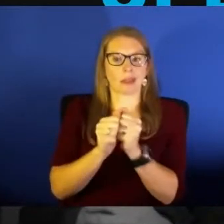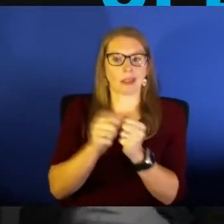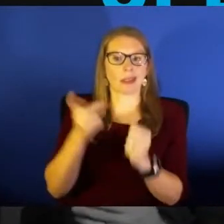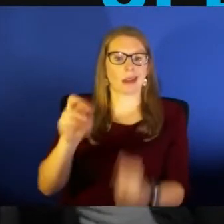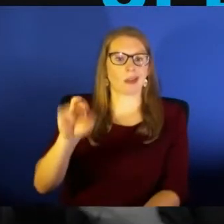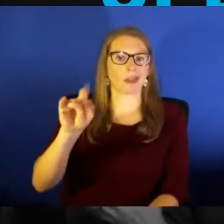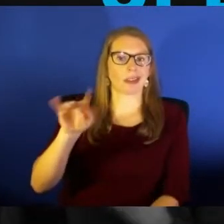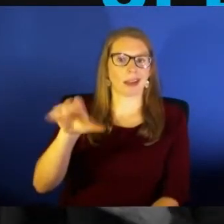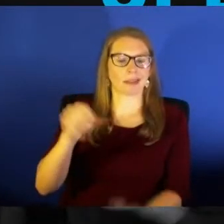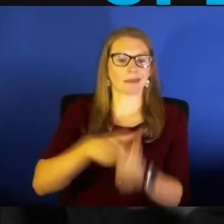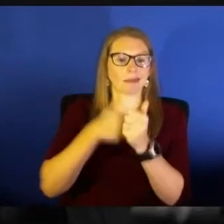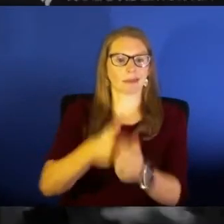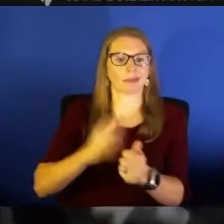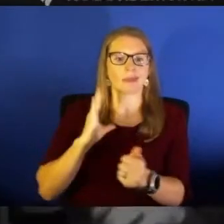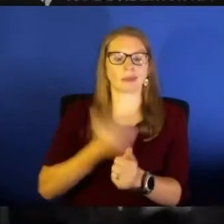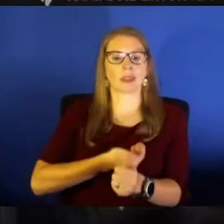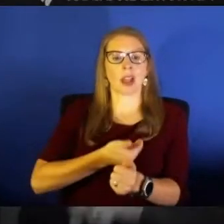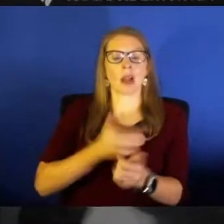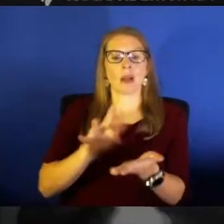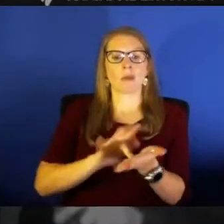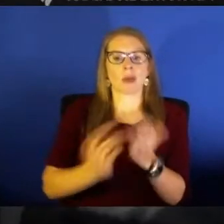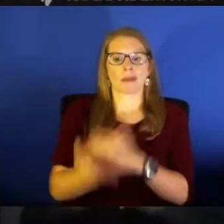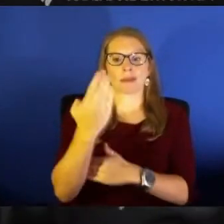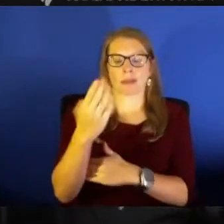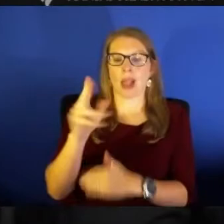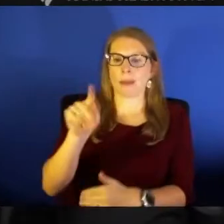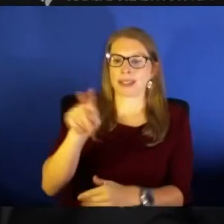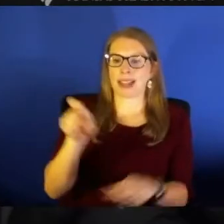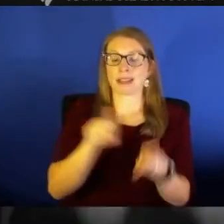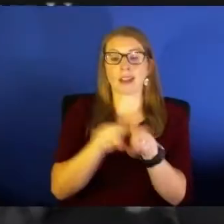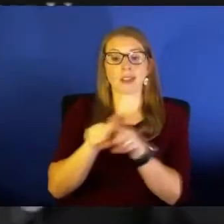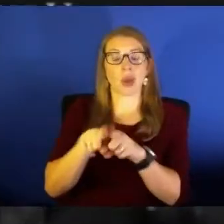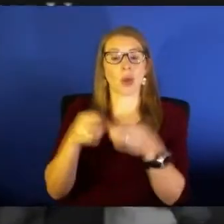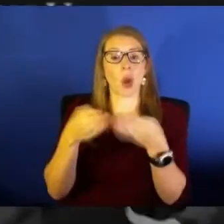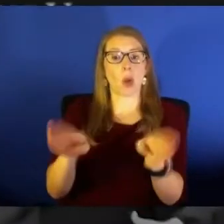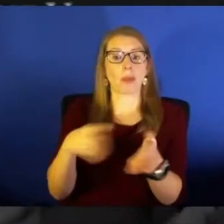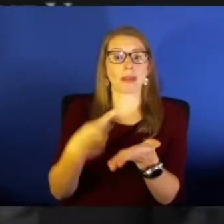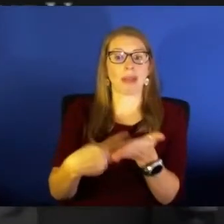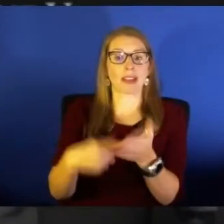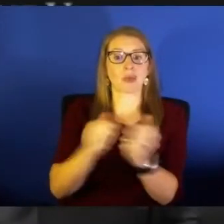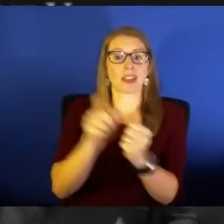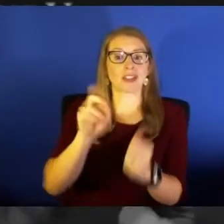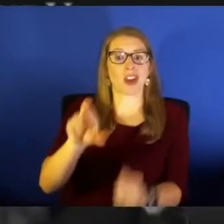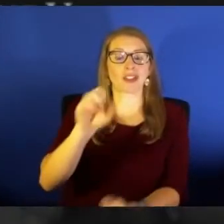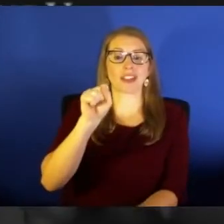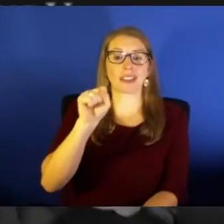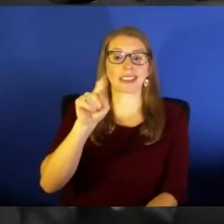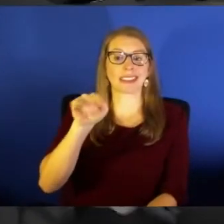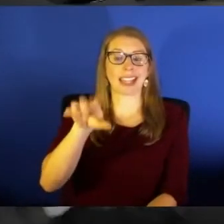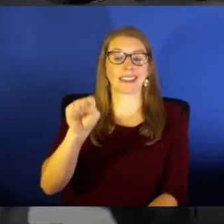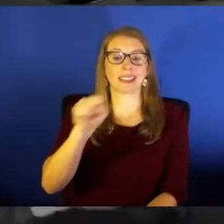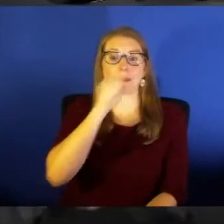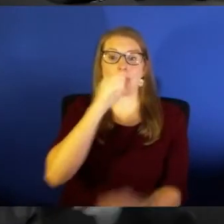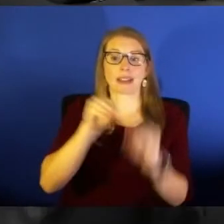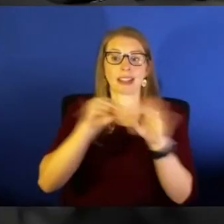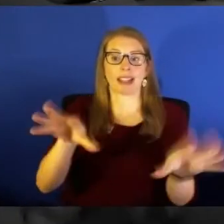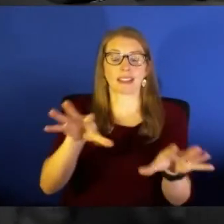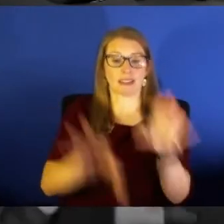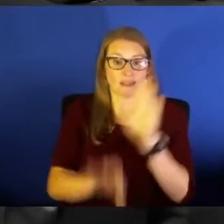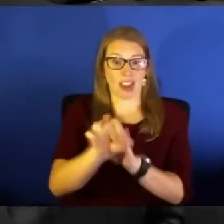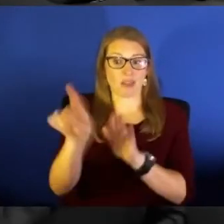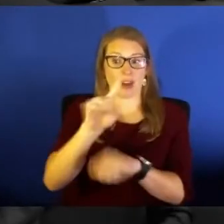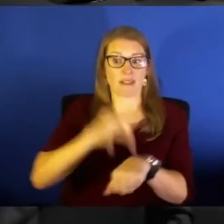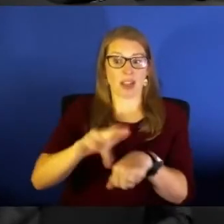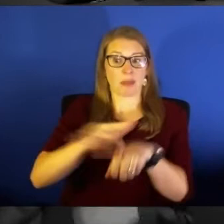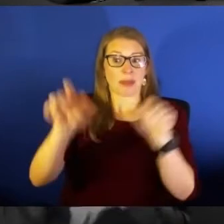Subscribe to our Morning Medical Update and Open Mics with Dr. Stites podcasts. Now, everywhere podcasts are available.